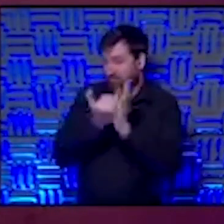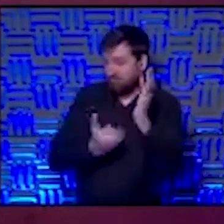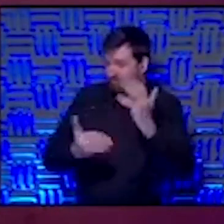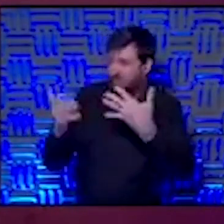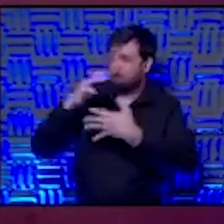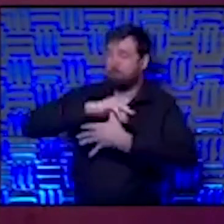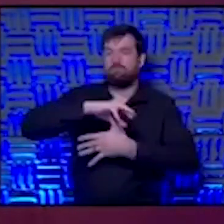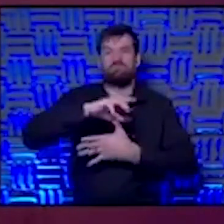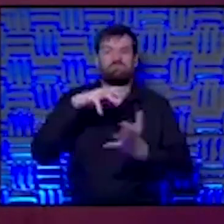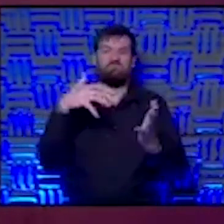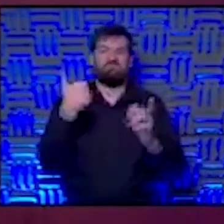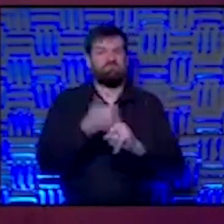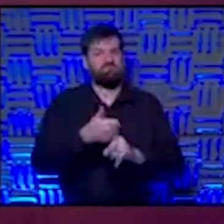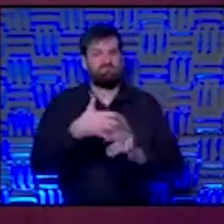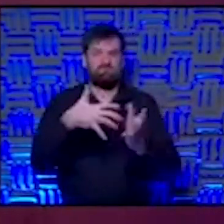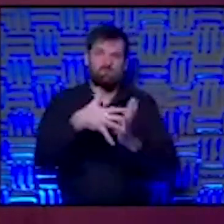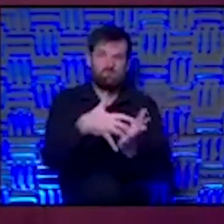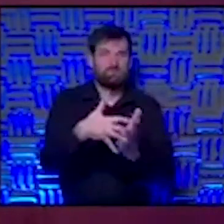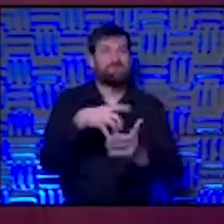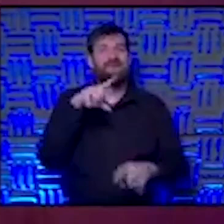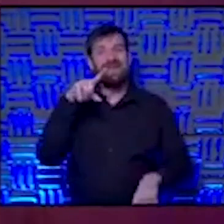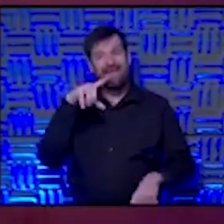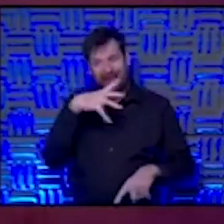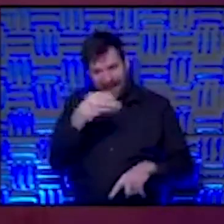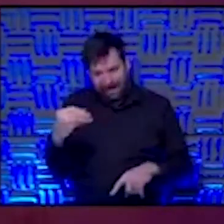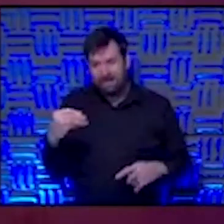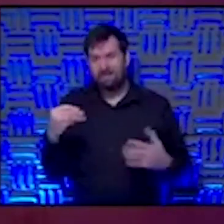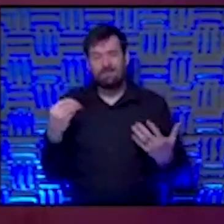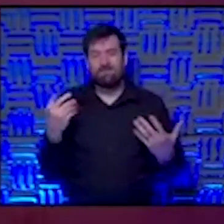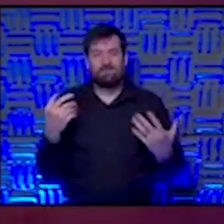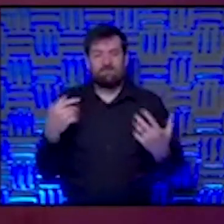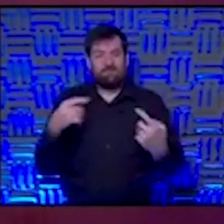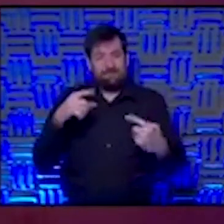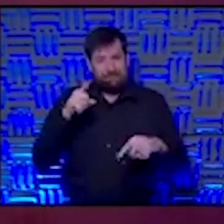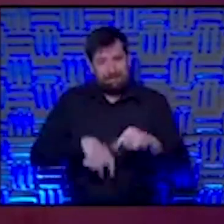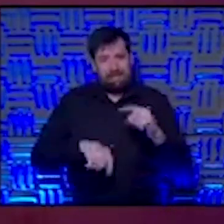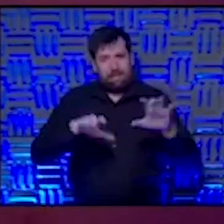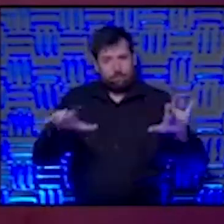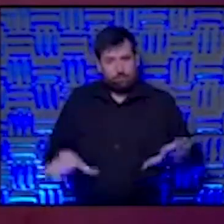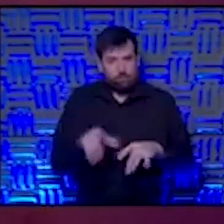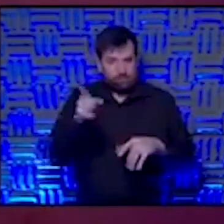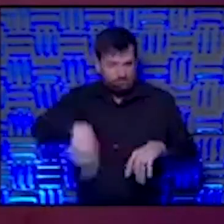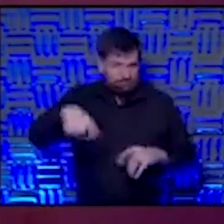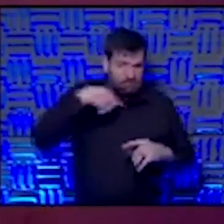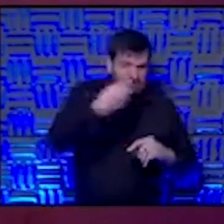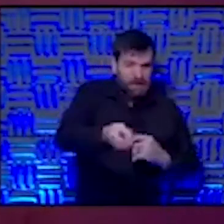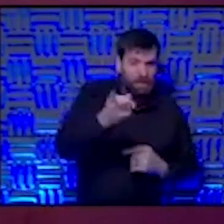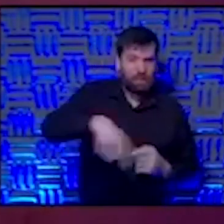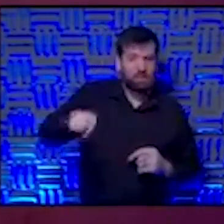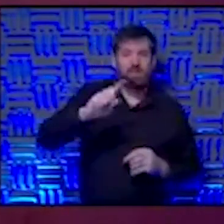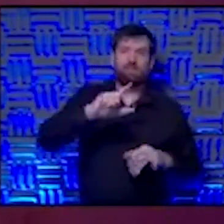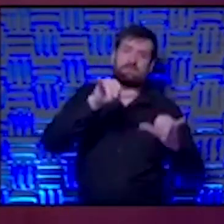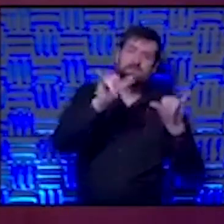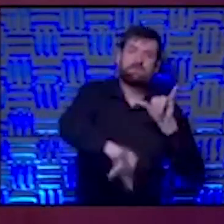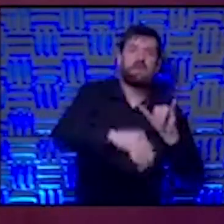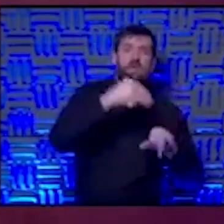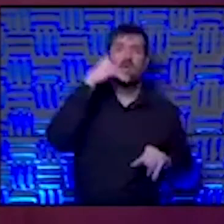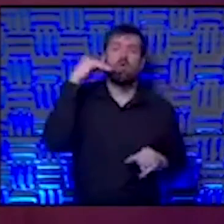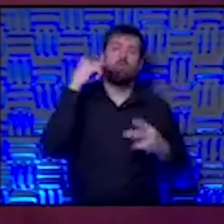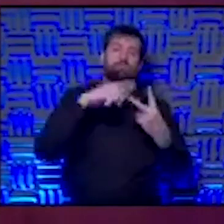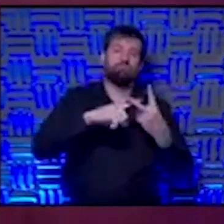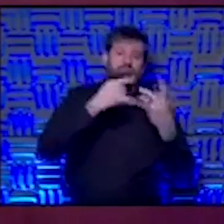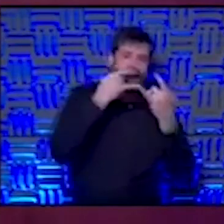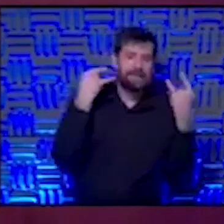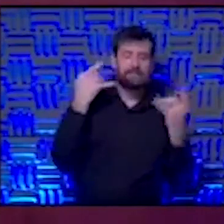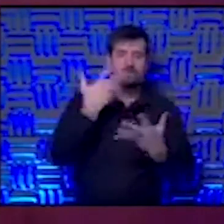Their vulnerability and inability to really do the things that we're telling everyone to do, right? We're telling everyone, stay home, wear your mask,